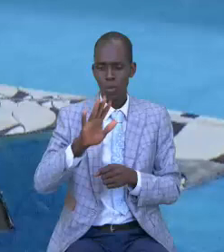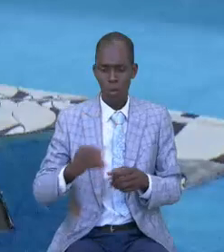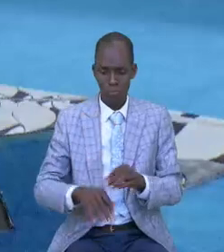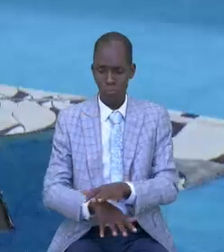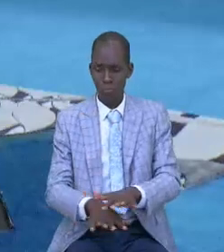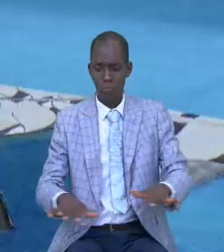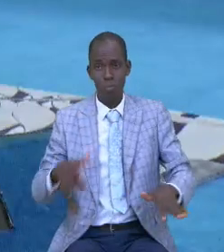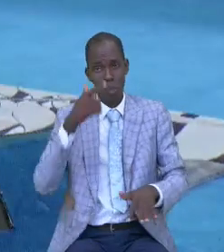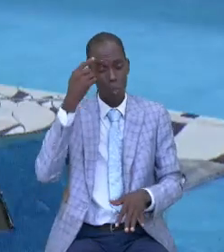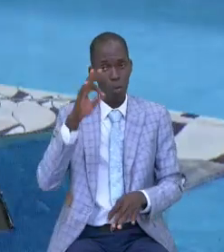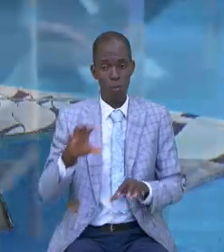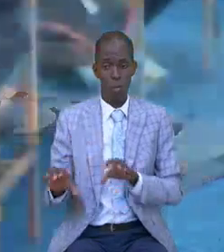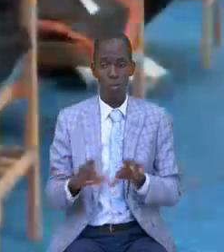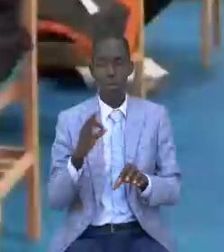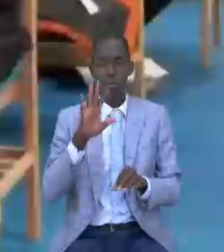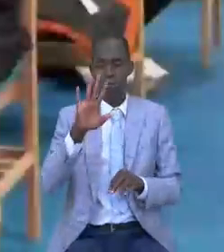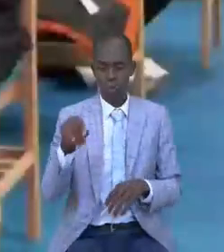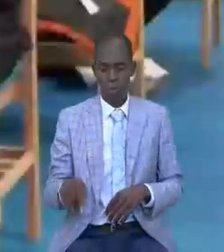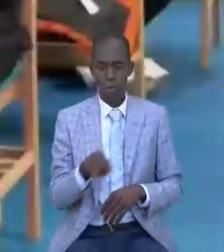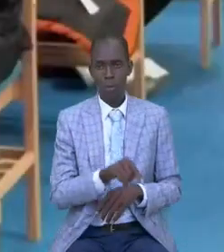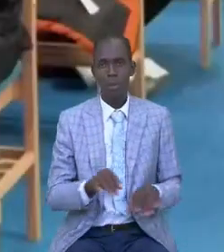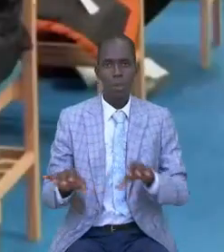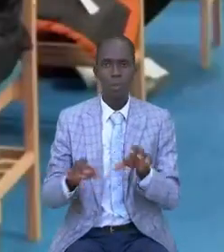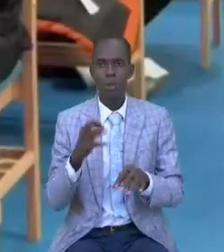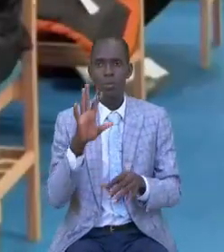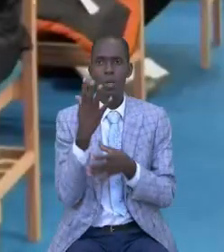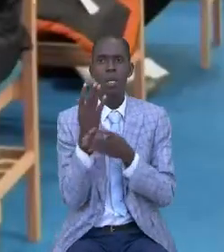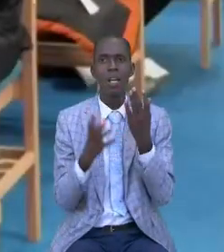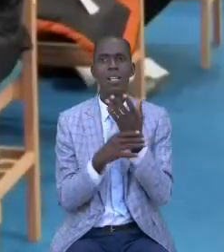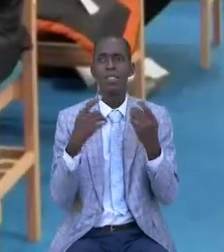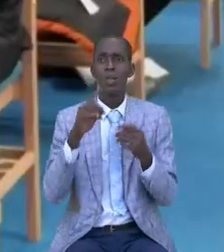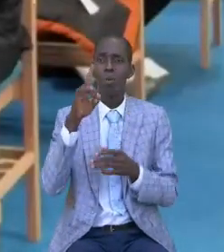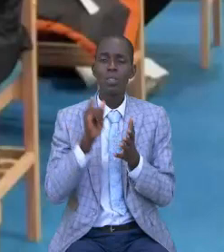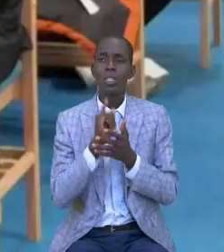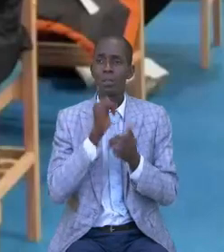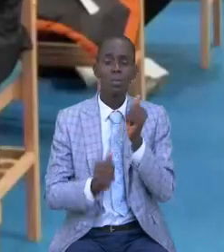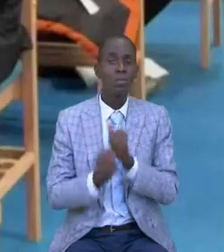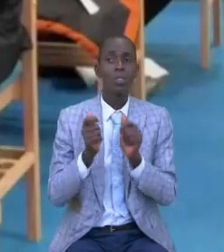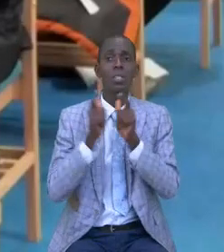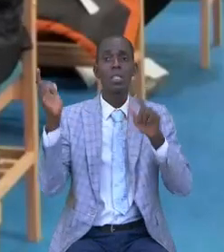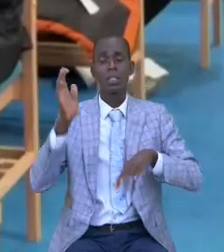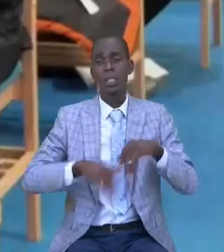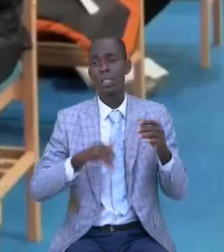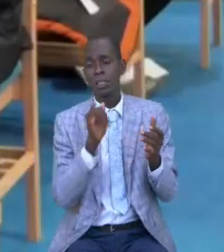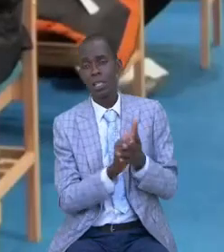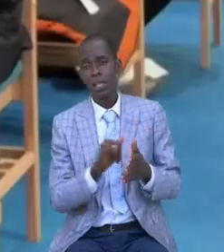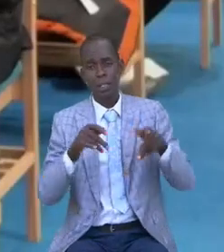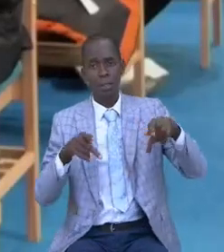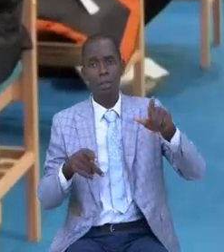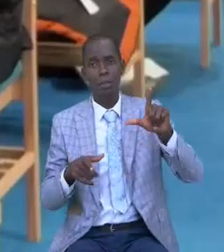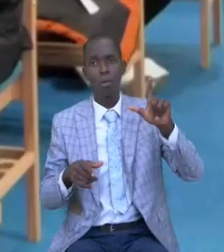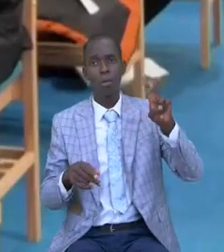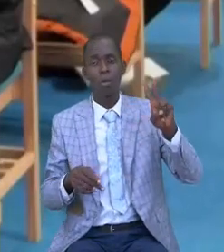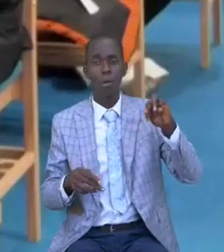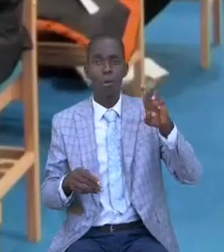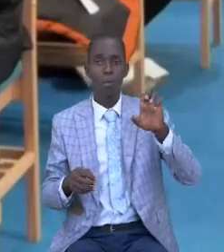the action of your hand, the one that is greater than the plumber, he has come, and after he